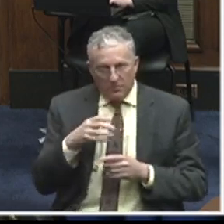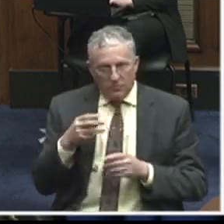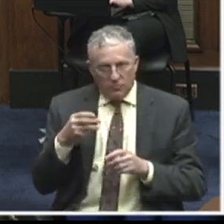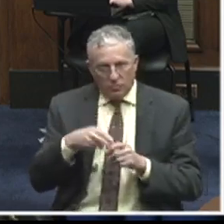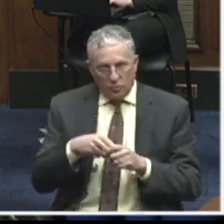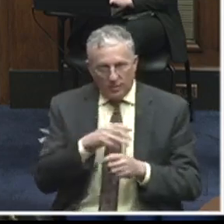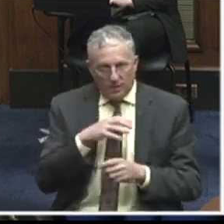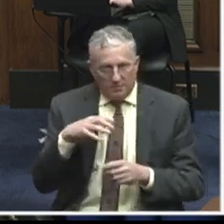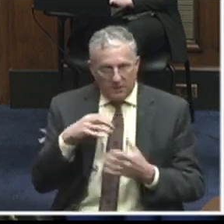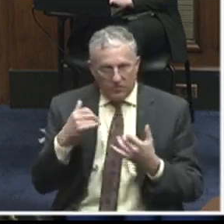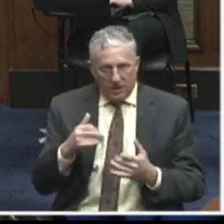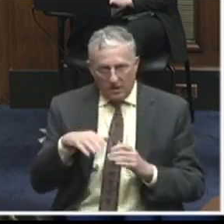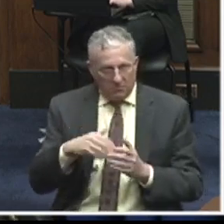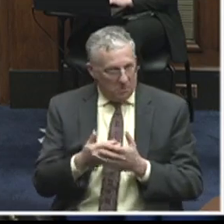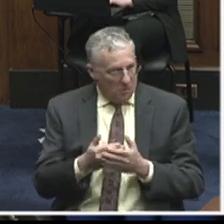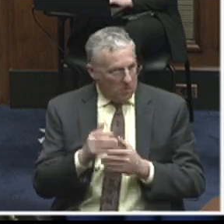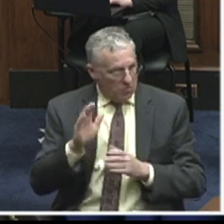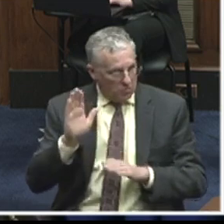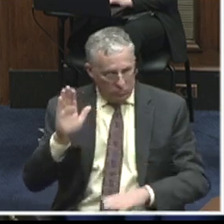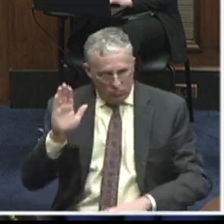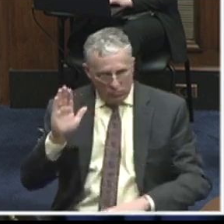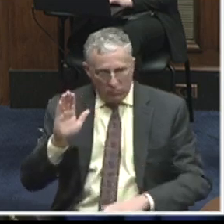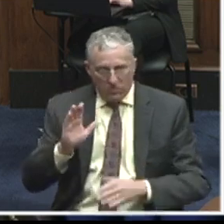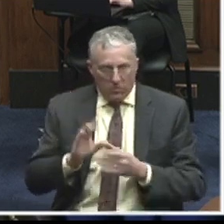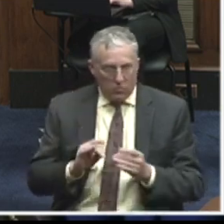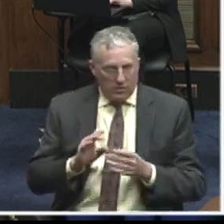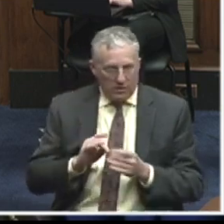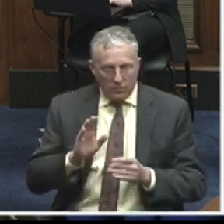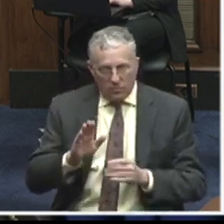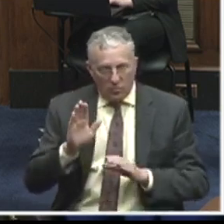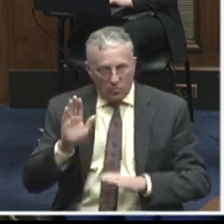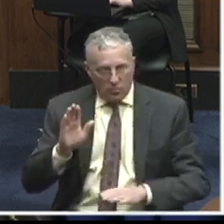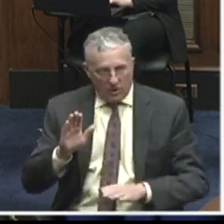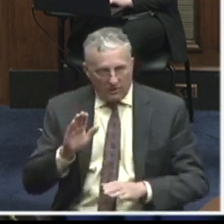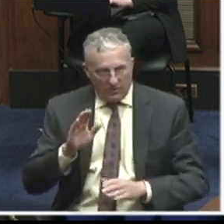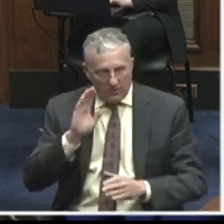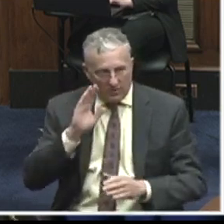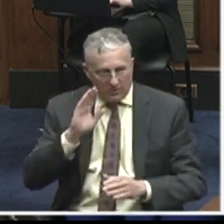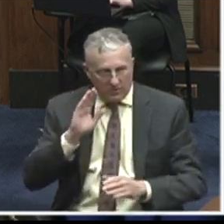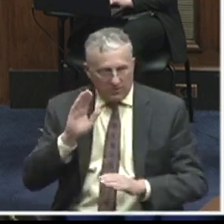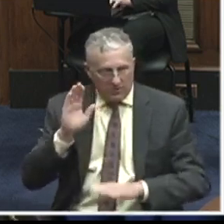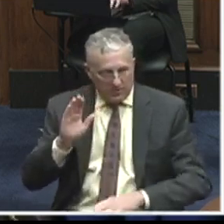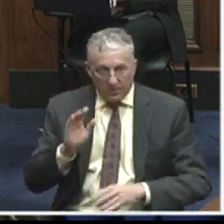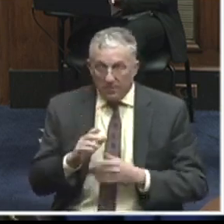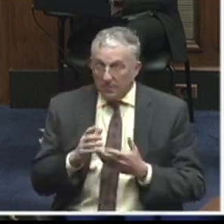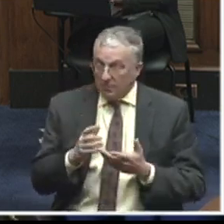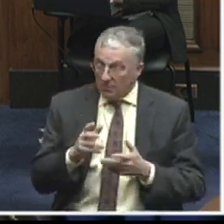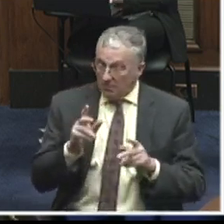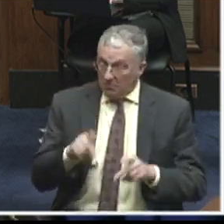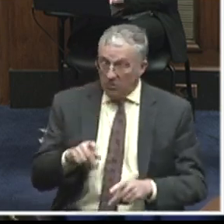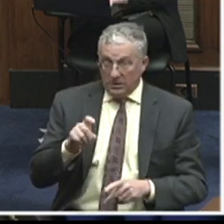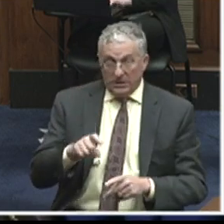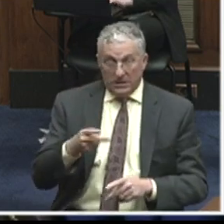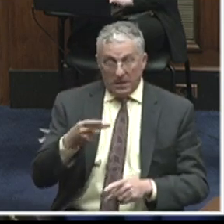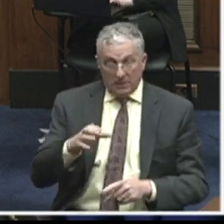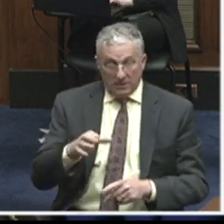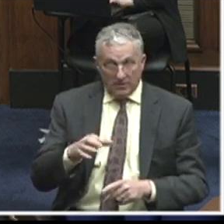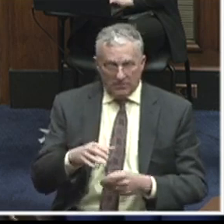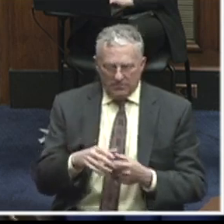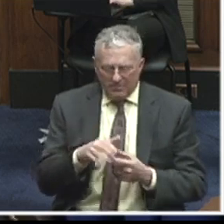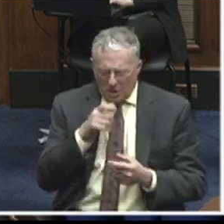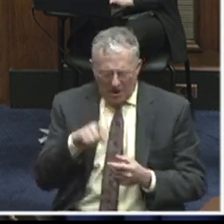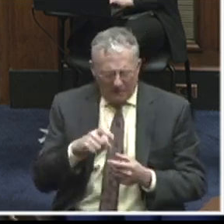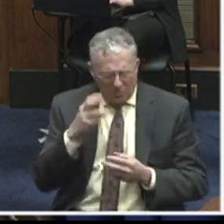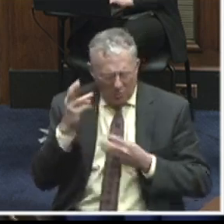witnesses for your excellent testimonies. When a person needs health care, they should not have to worry